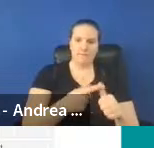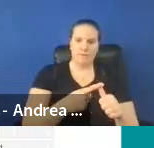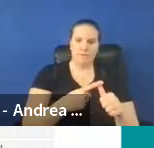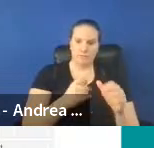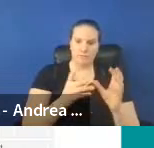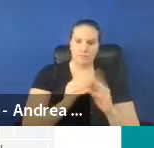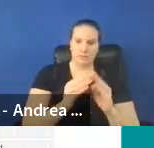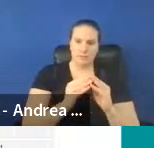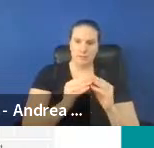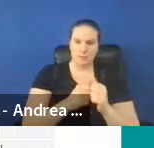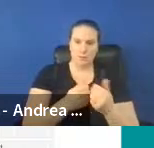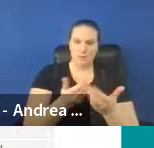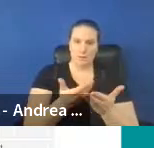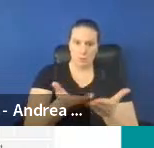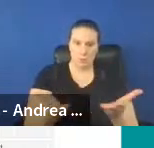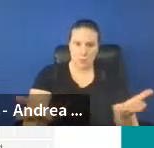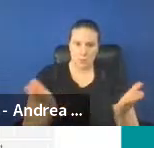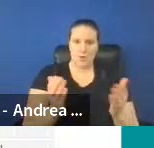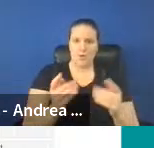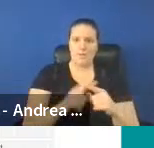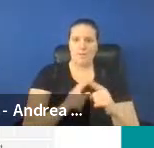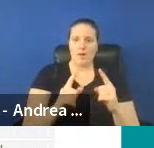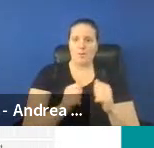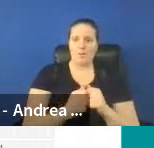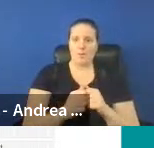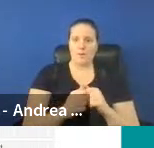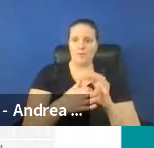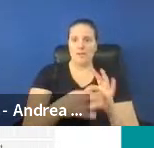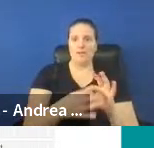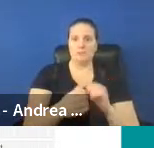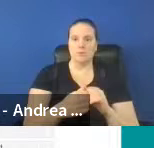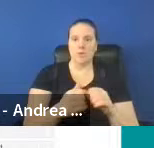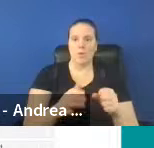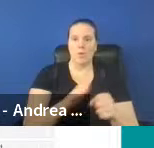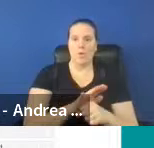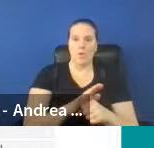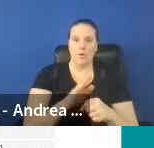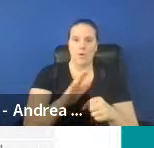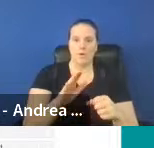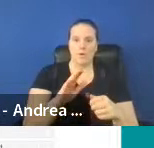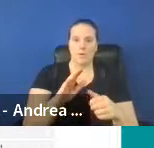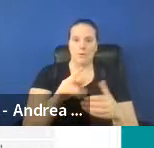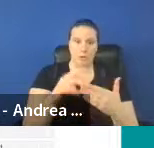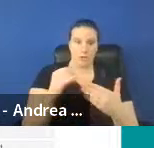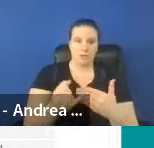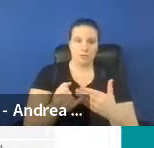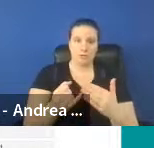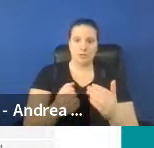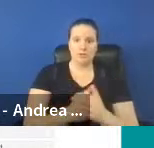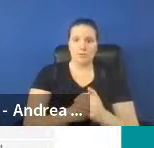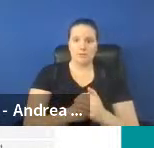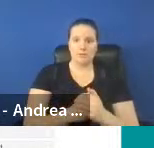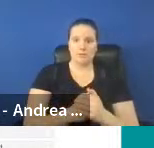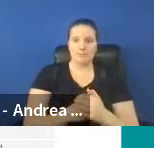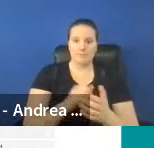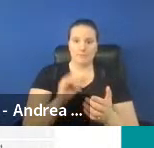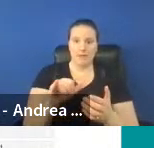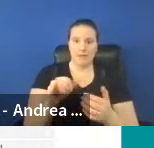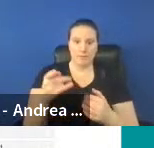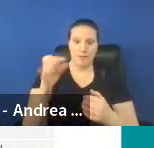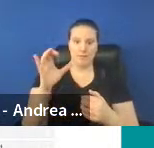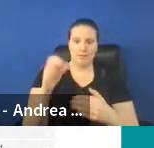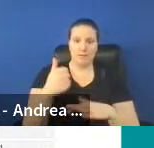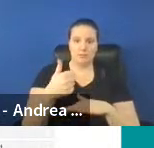with you all, but with regard to this whole entire project, is the public